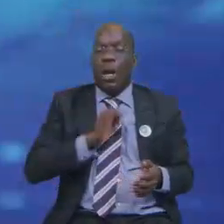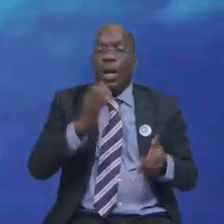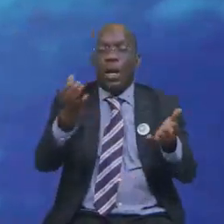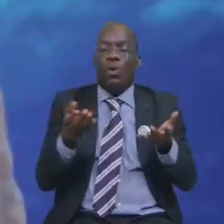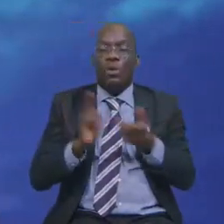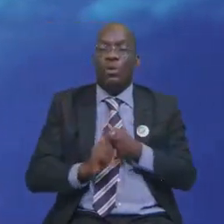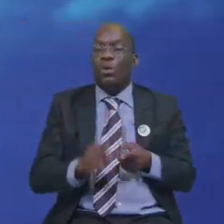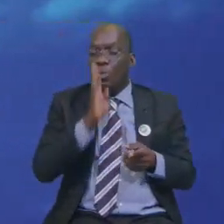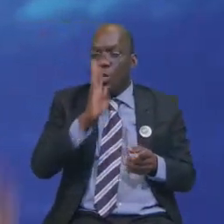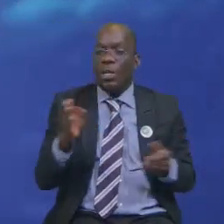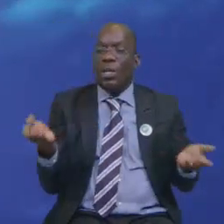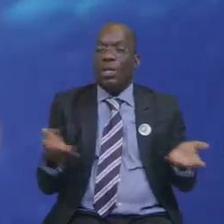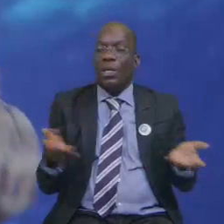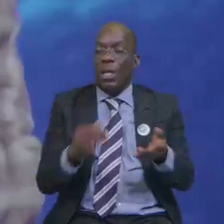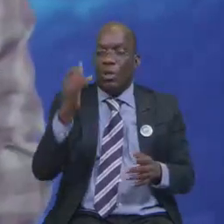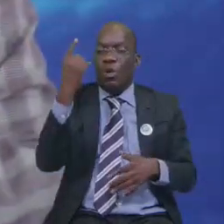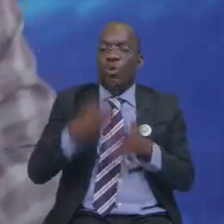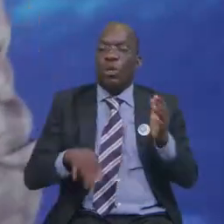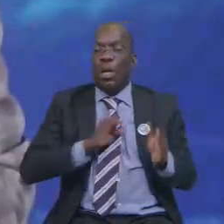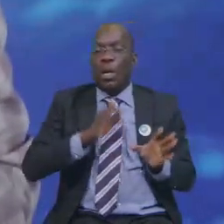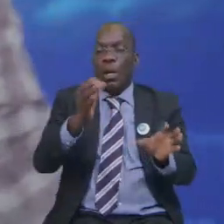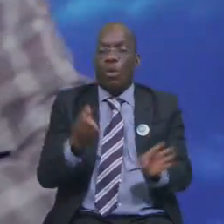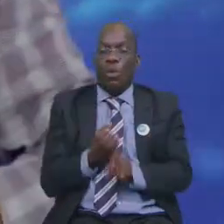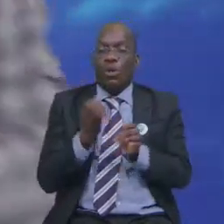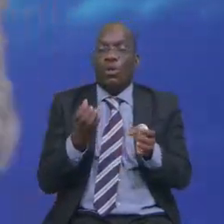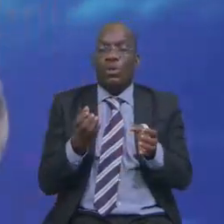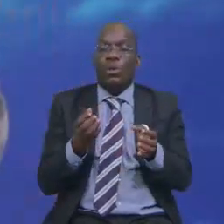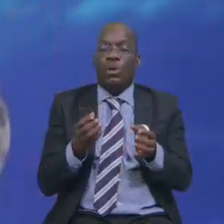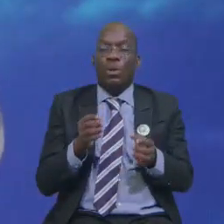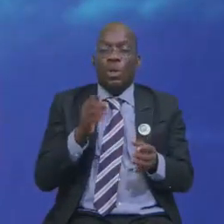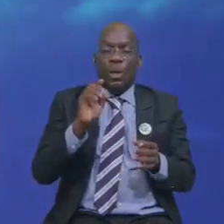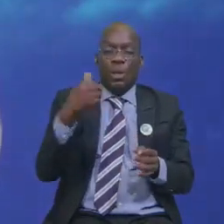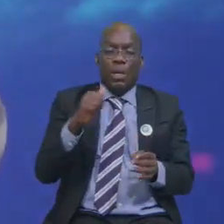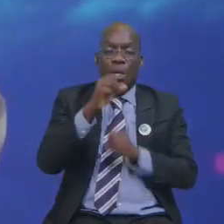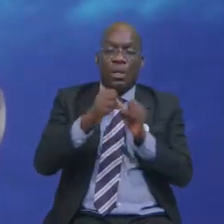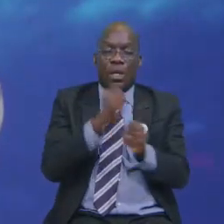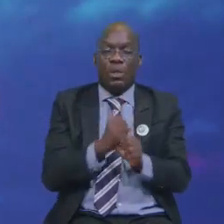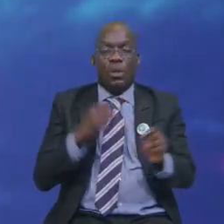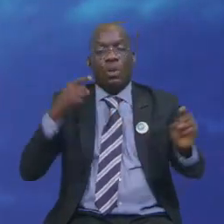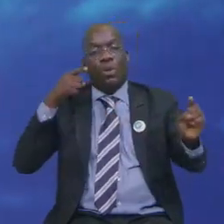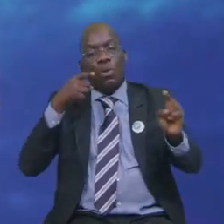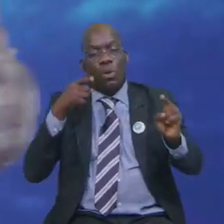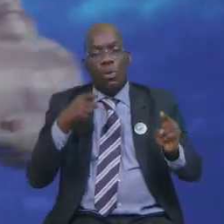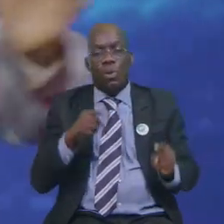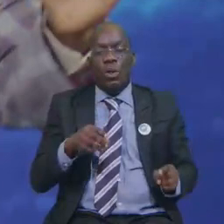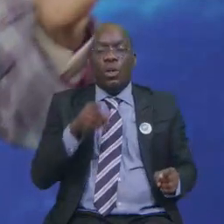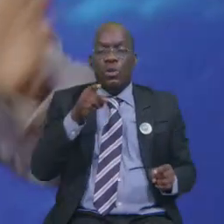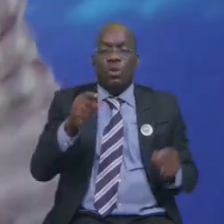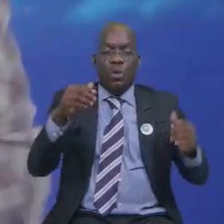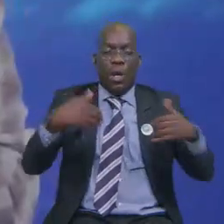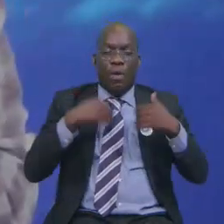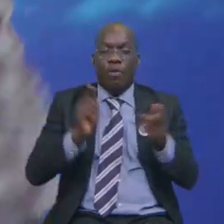what I want to achieve. And 10-year goal, you have to break that down to